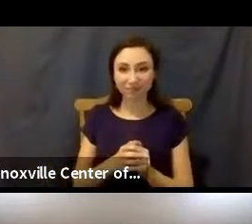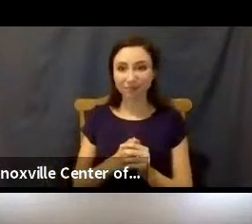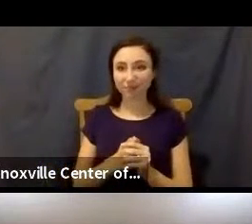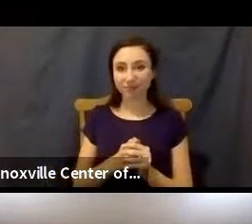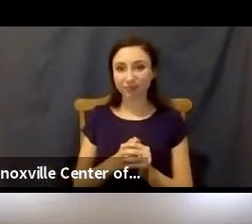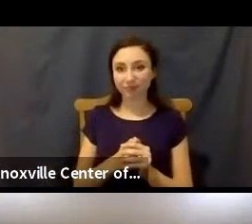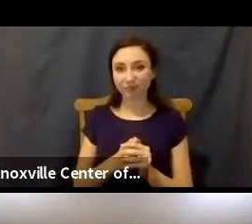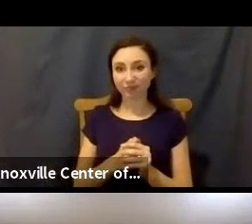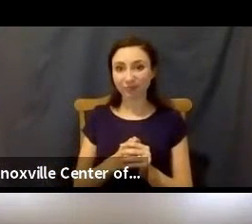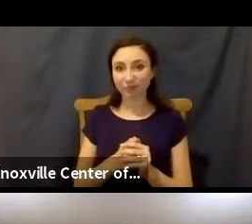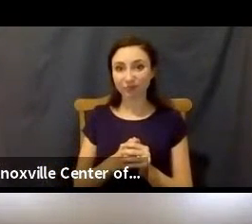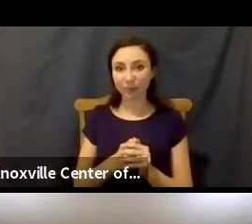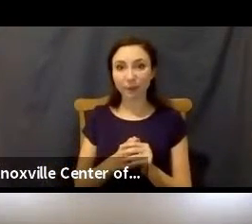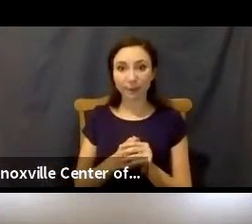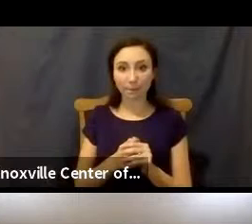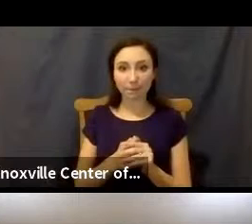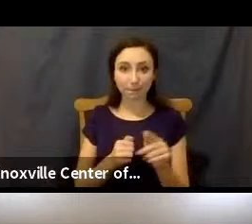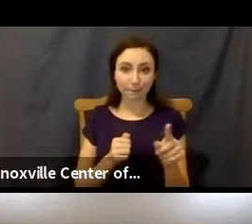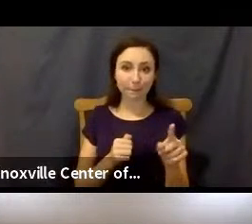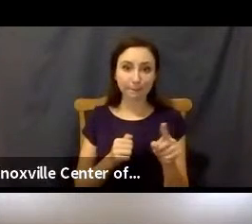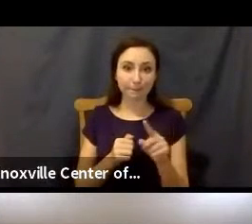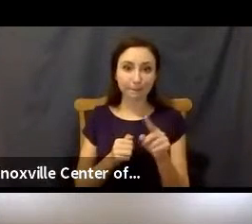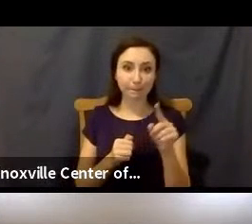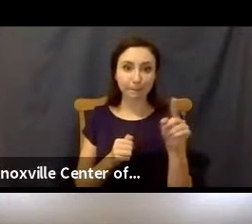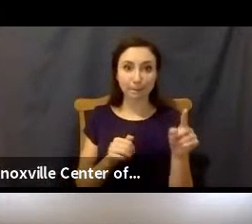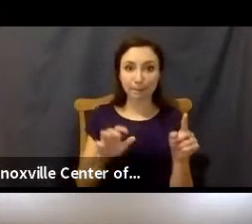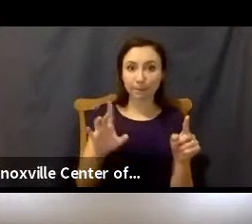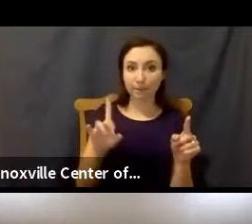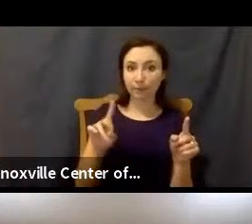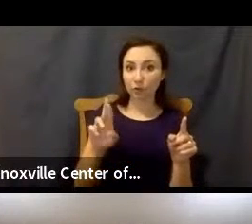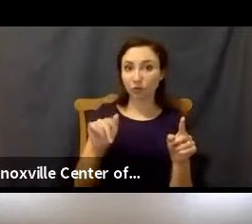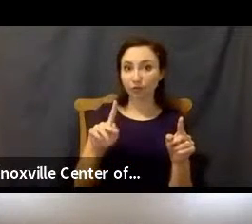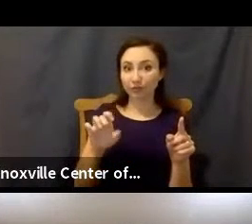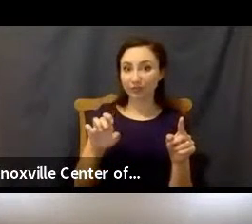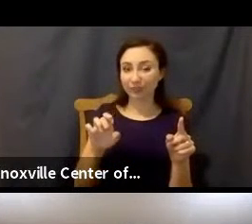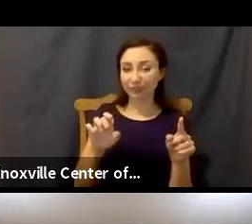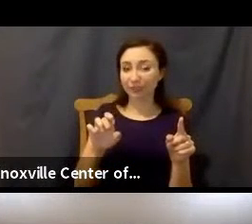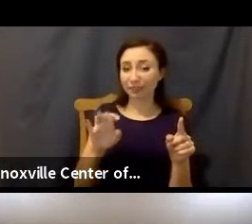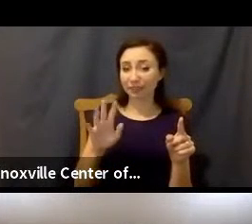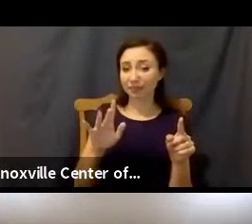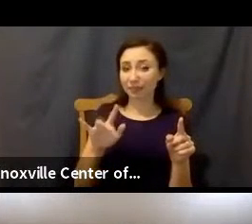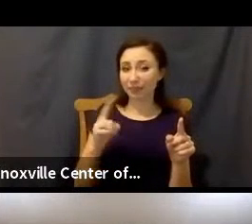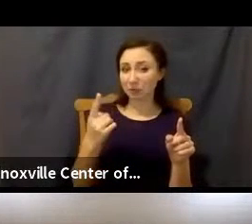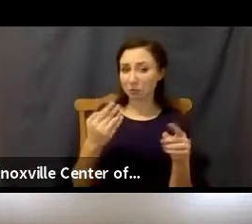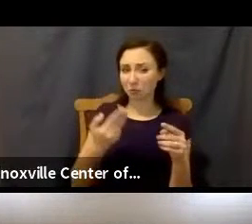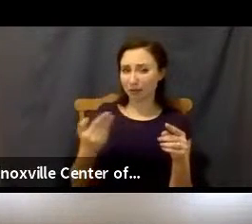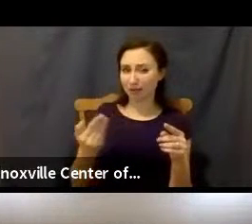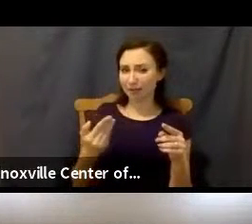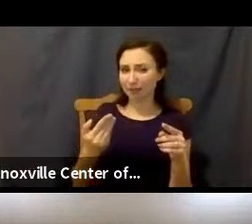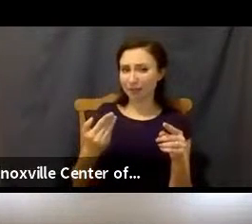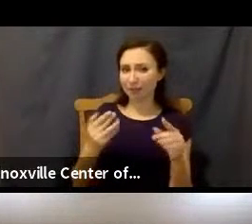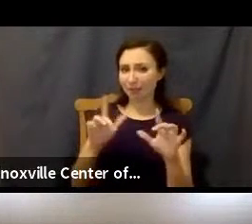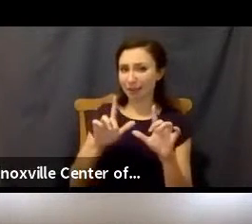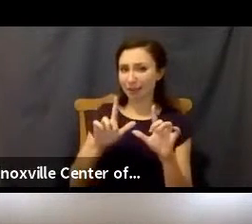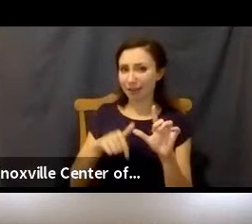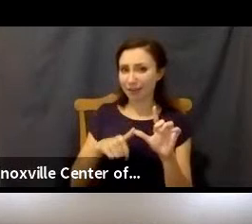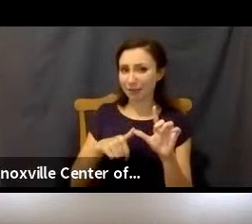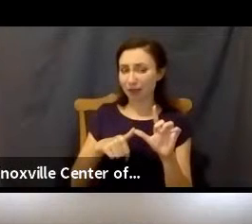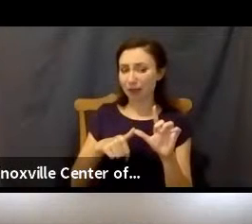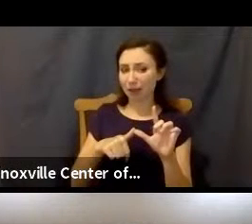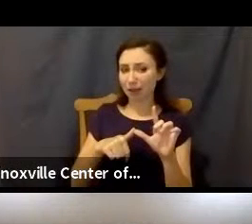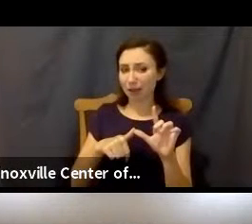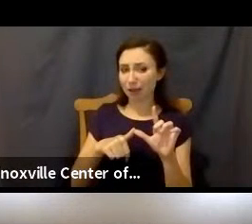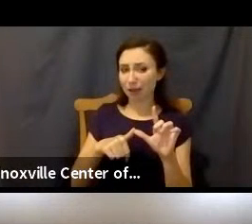does the governor's executive order expire at the end of October for electronic meetings, virtual